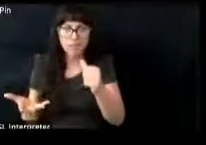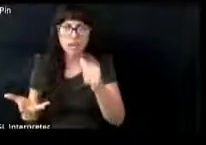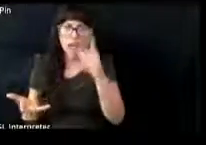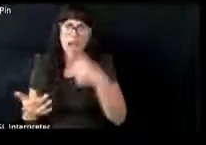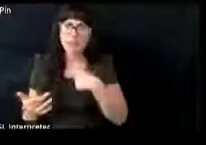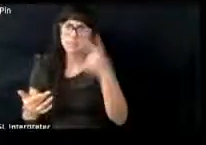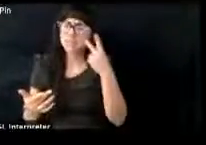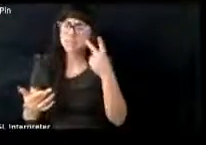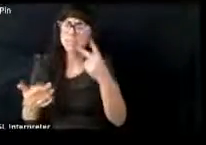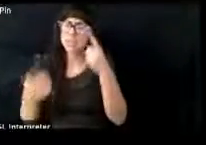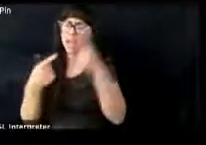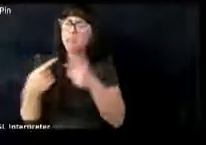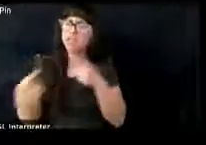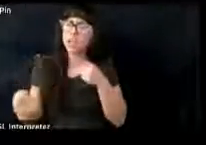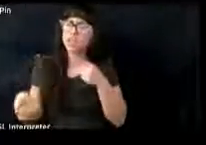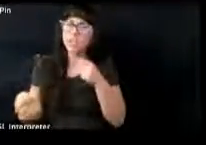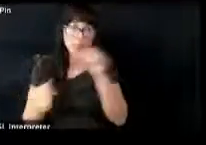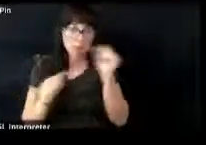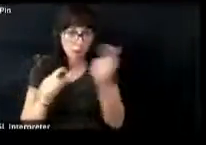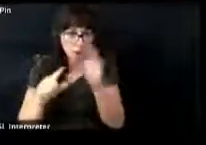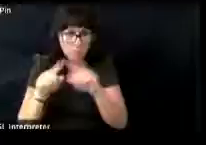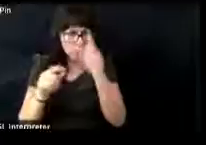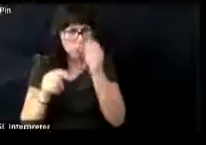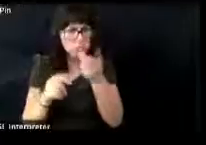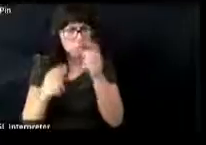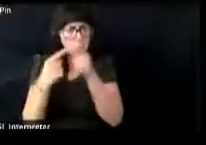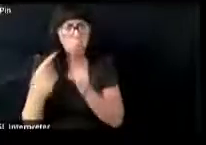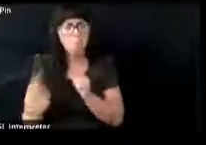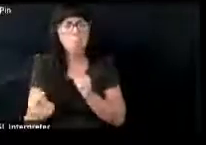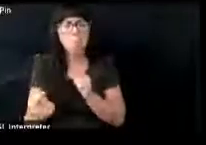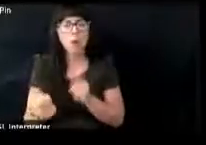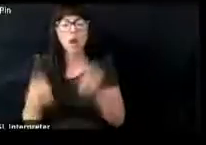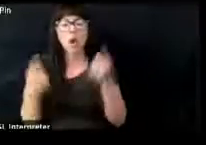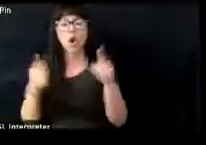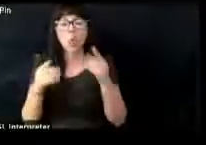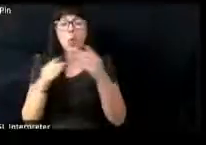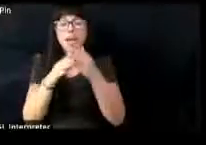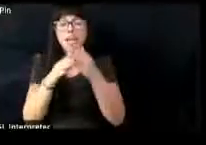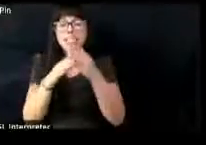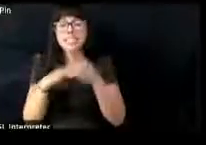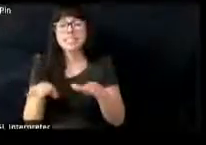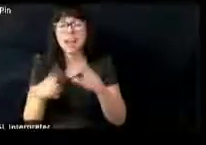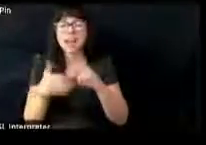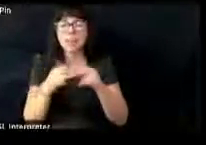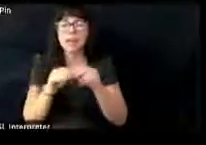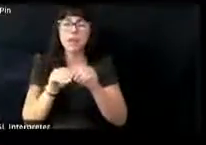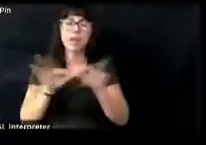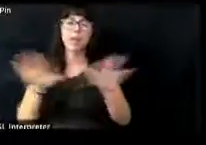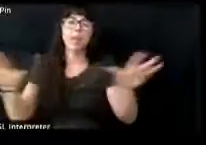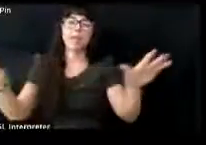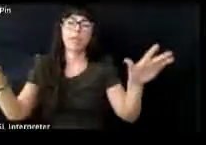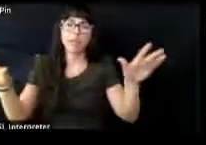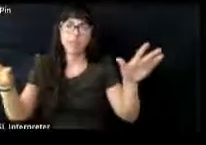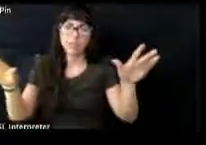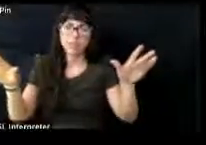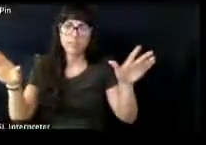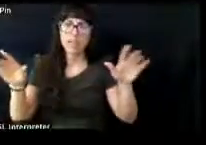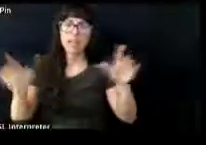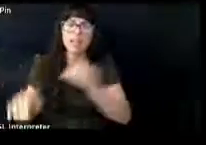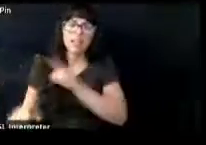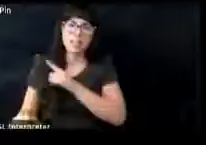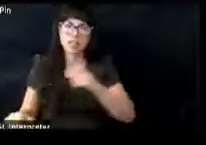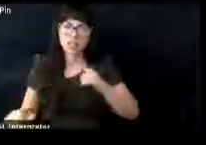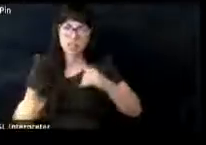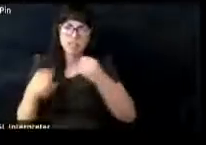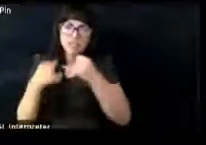many, was when they're divided, they're split apart in some of the legislative lines. And that is something